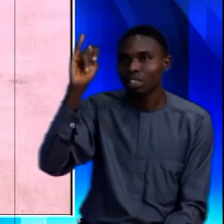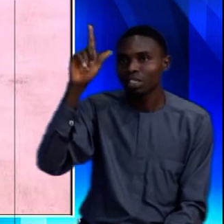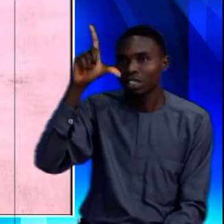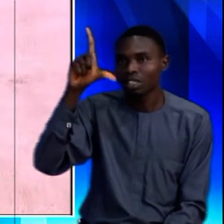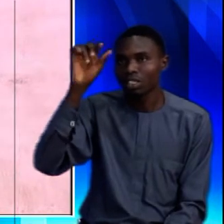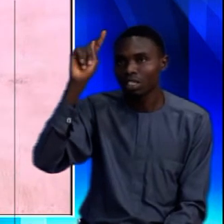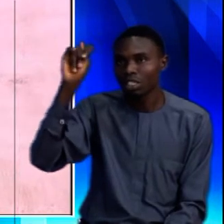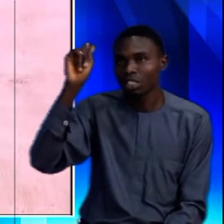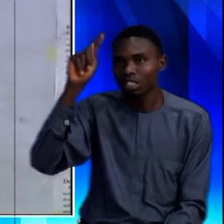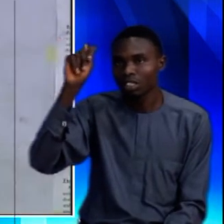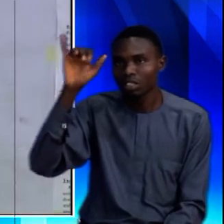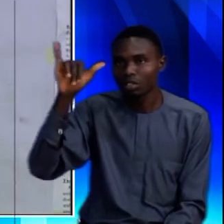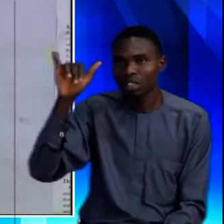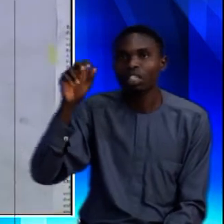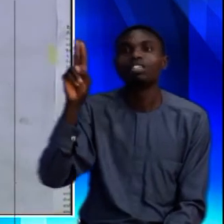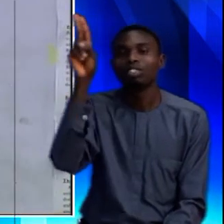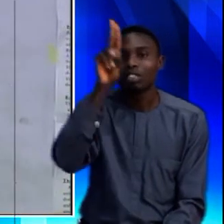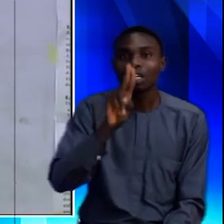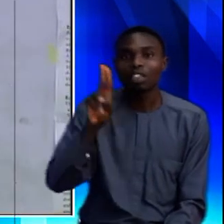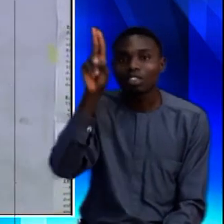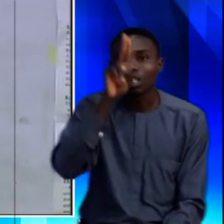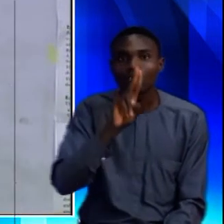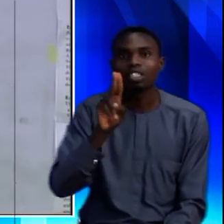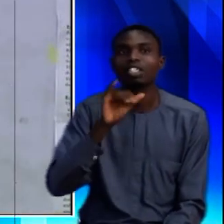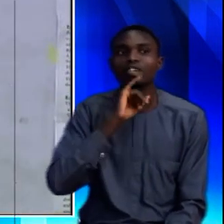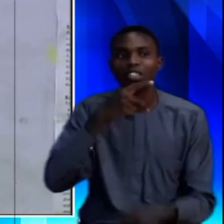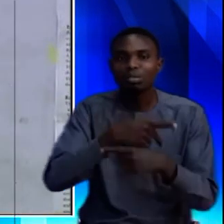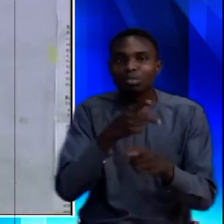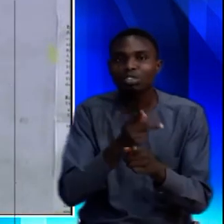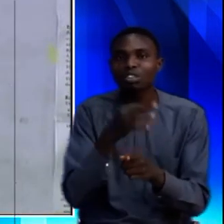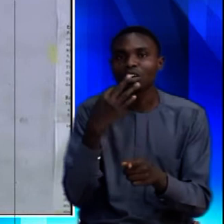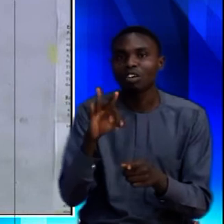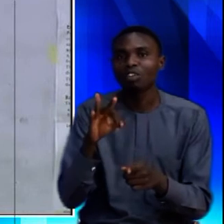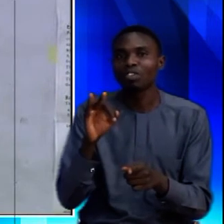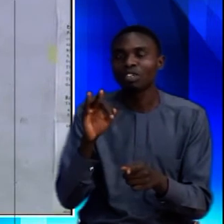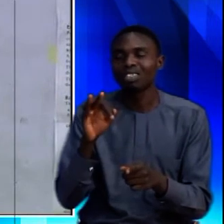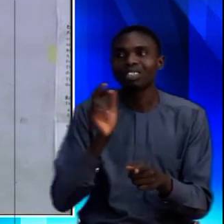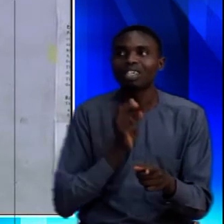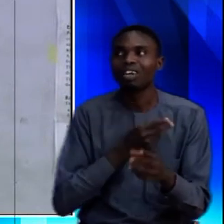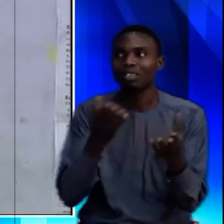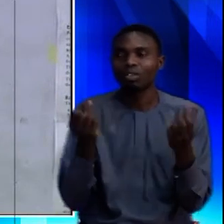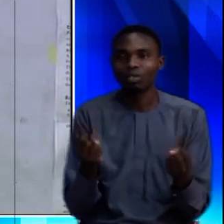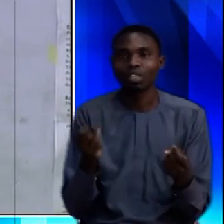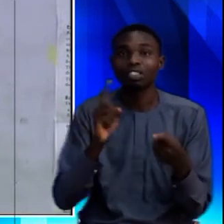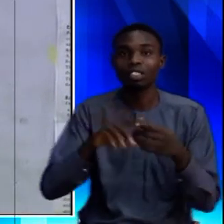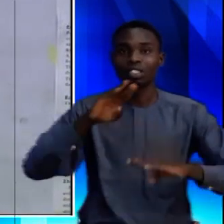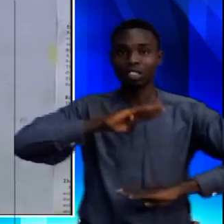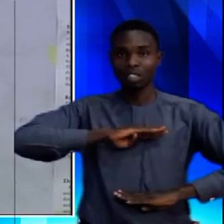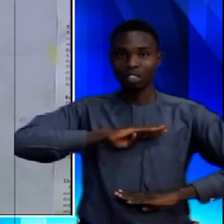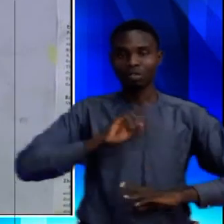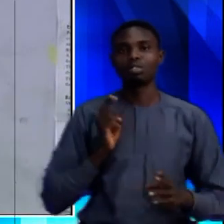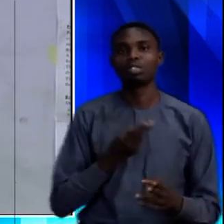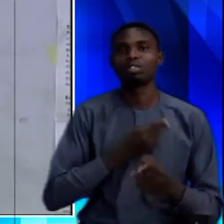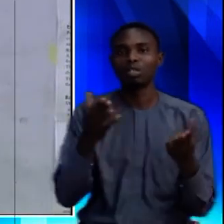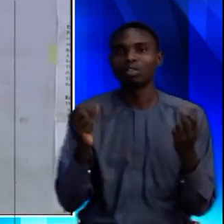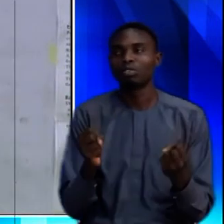using a particular product. Now, that product that is aims at satisfy the human want, we